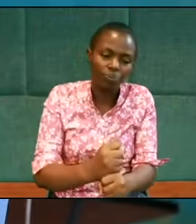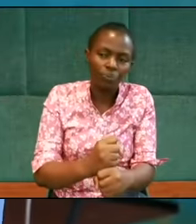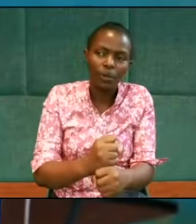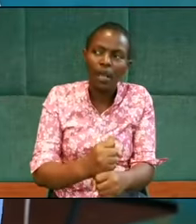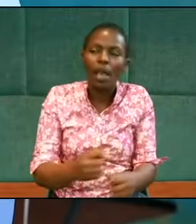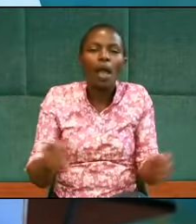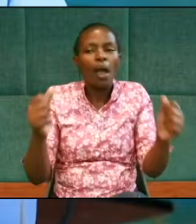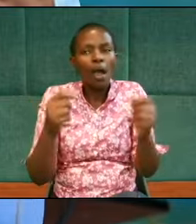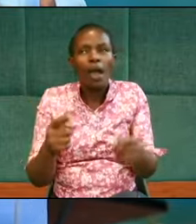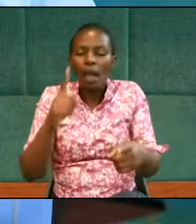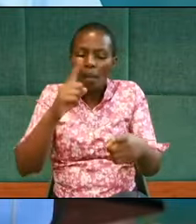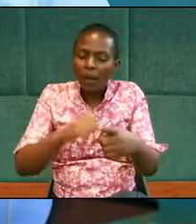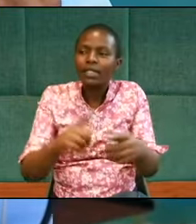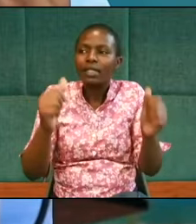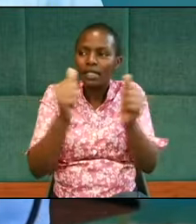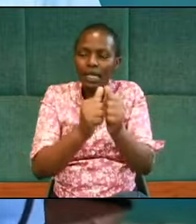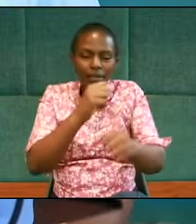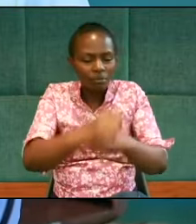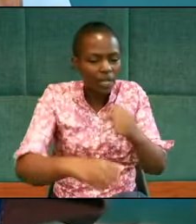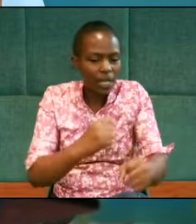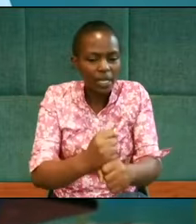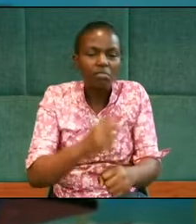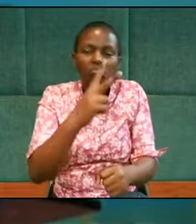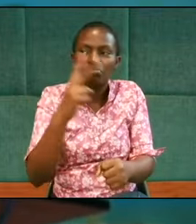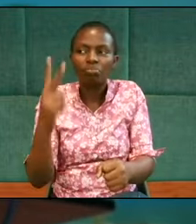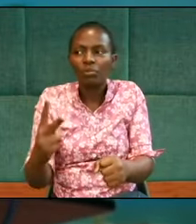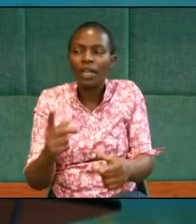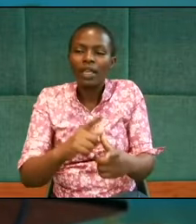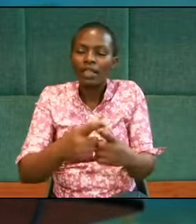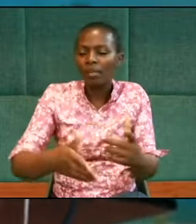22. My heart is just...